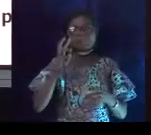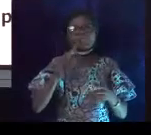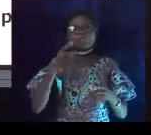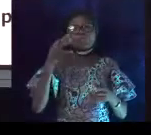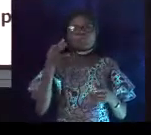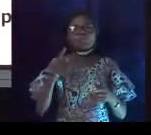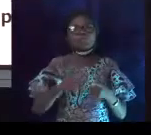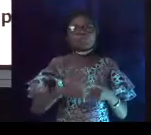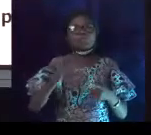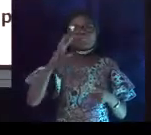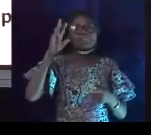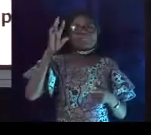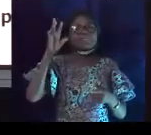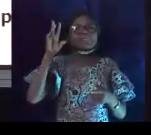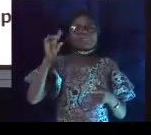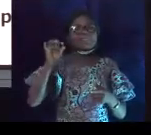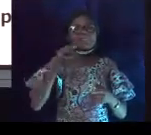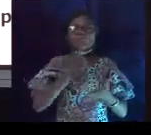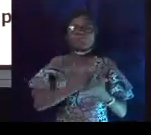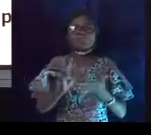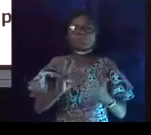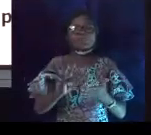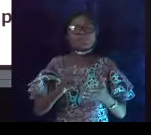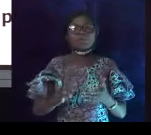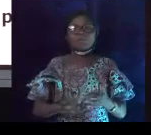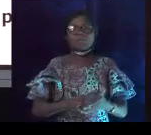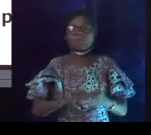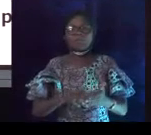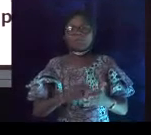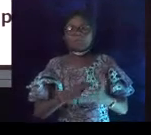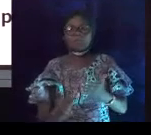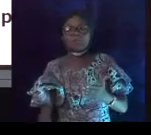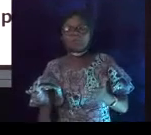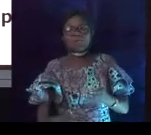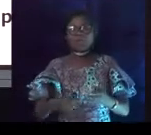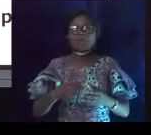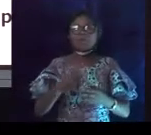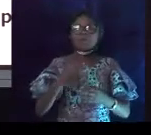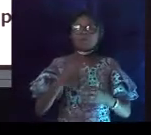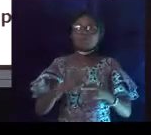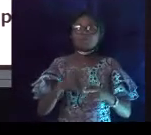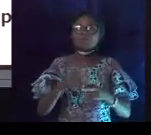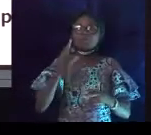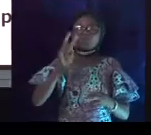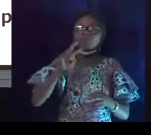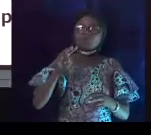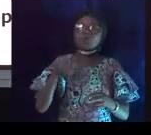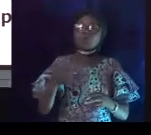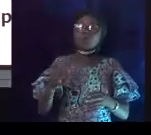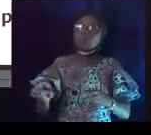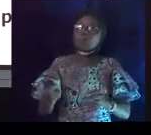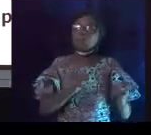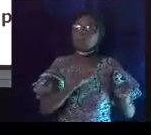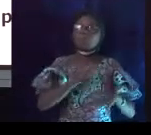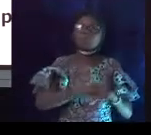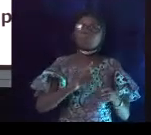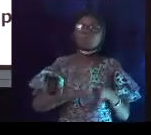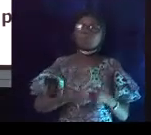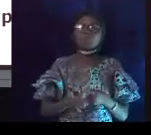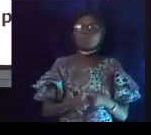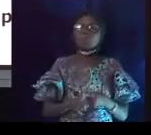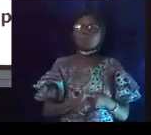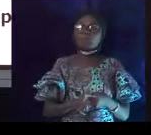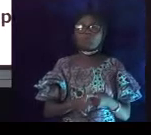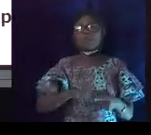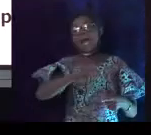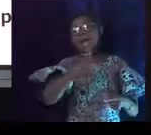about 16 to 20 weeks of age that lay 20 to 23 dozen eggs. Now we move